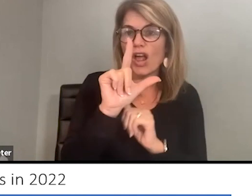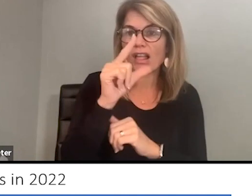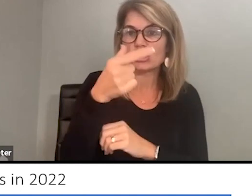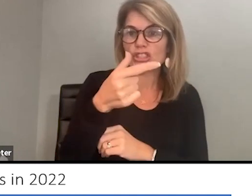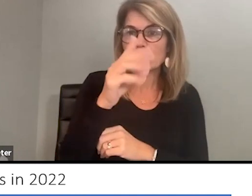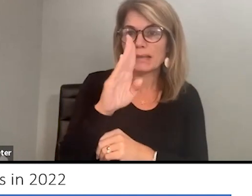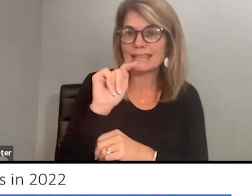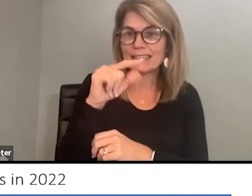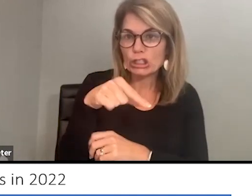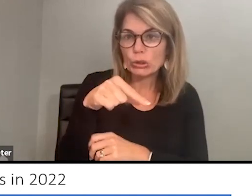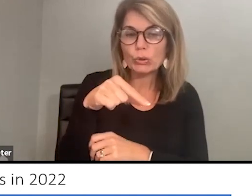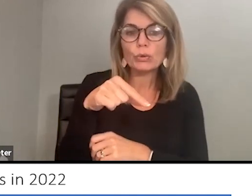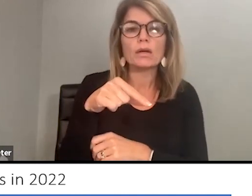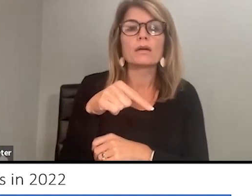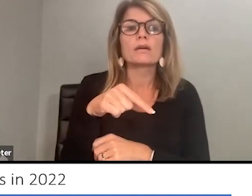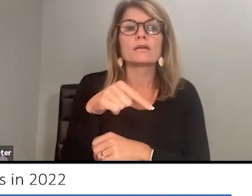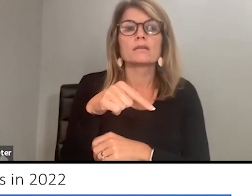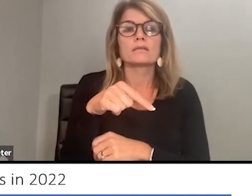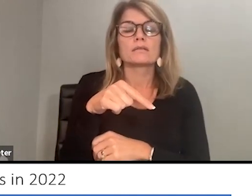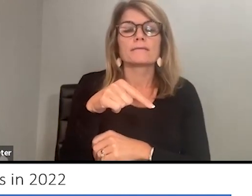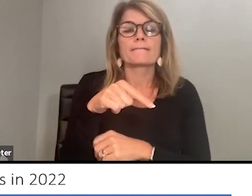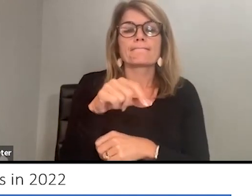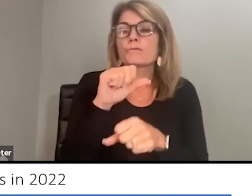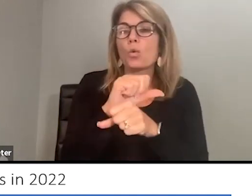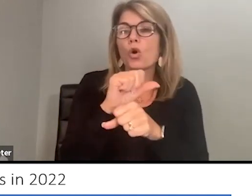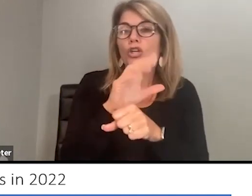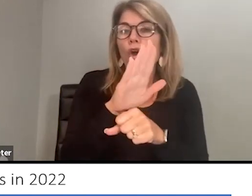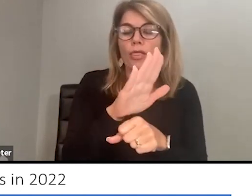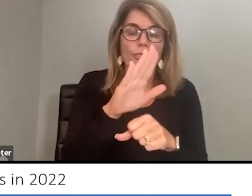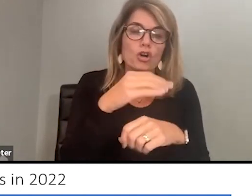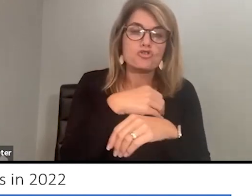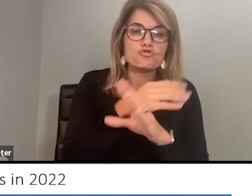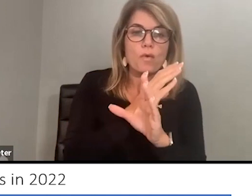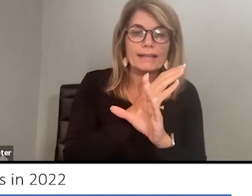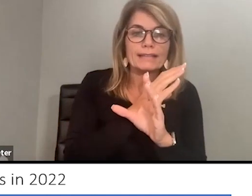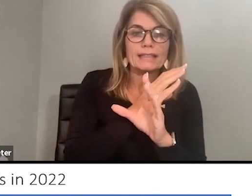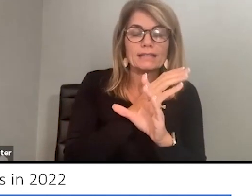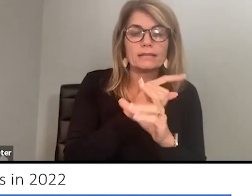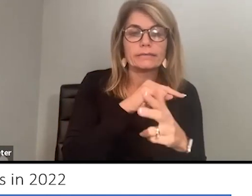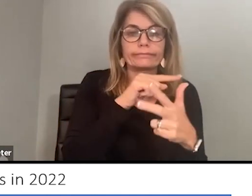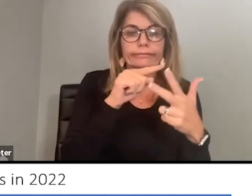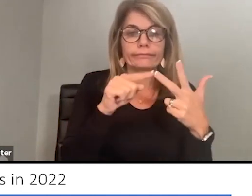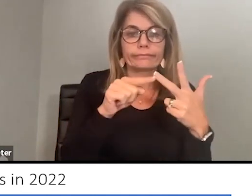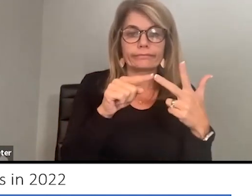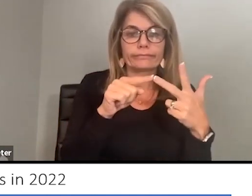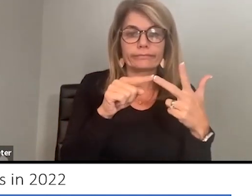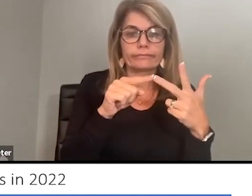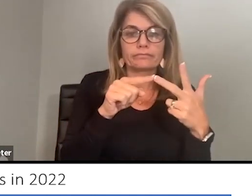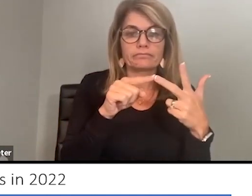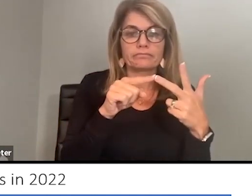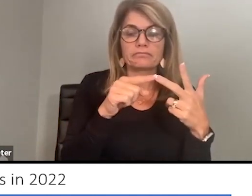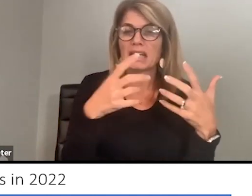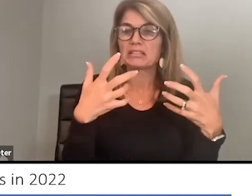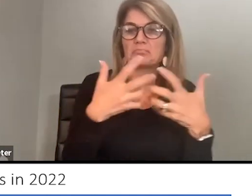and fitting or working their crisis response continuum, all three of those elements, so that it's suitable for